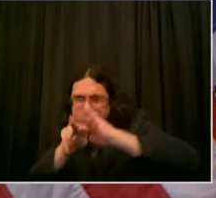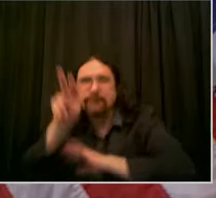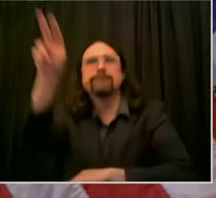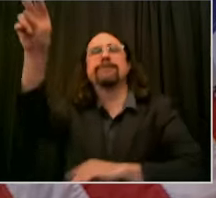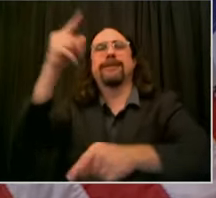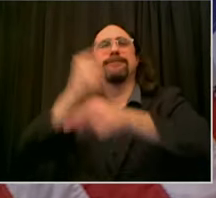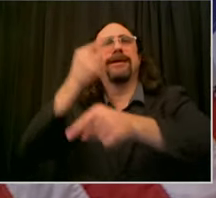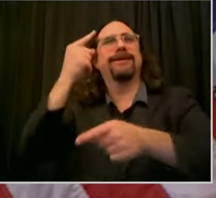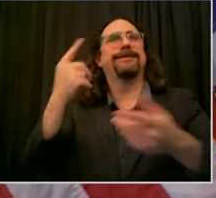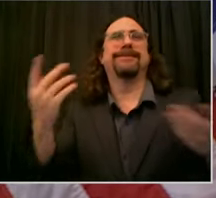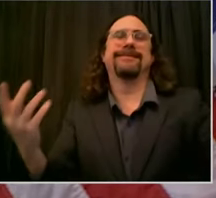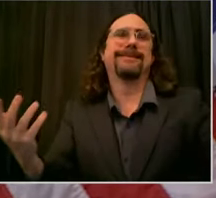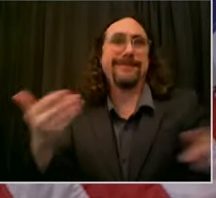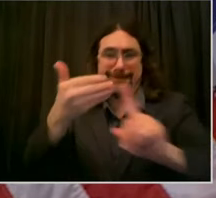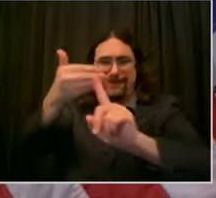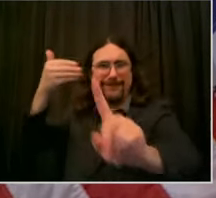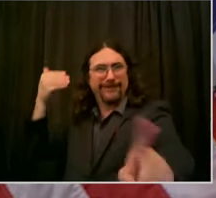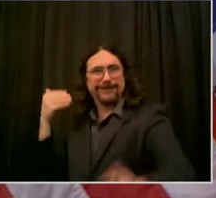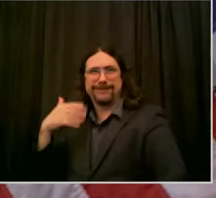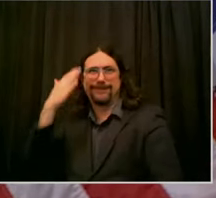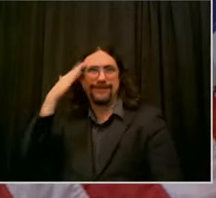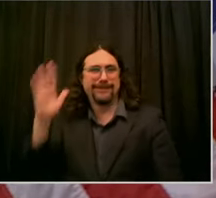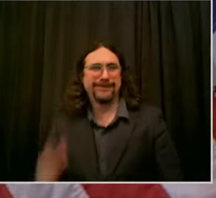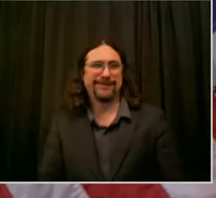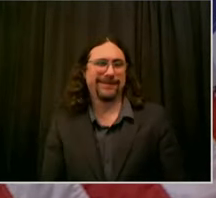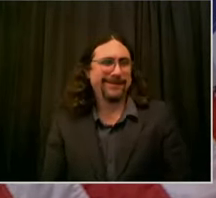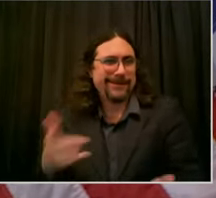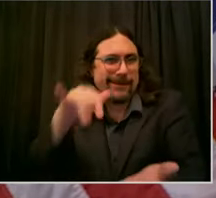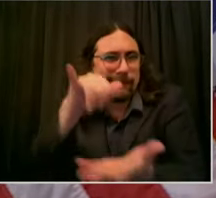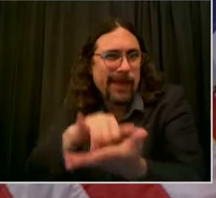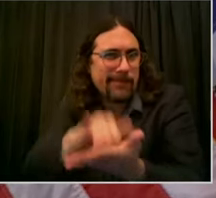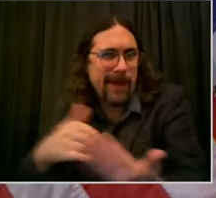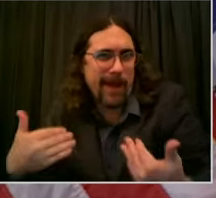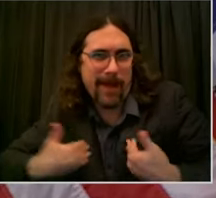in a way we could act on even earlier. Of course. But